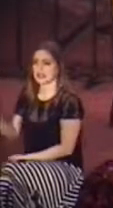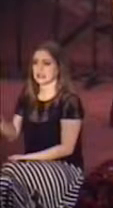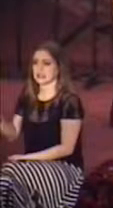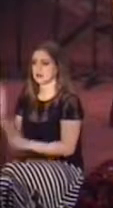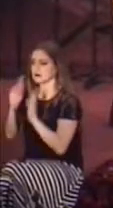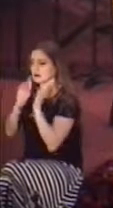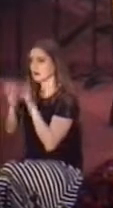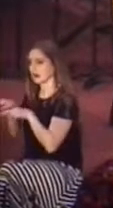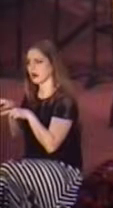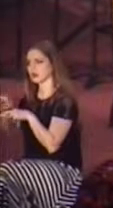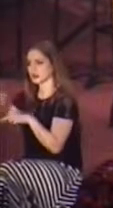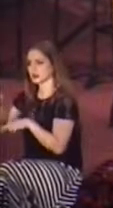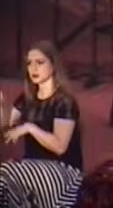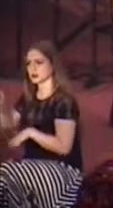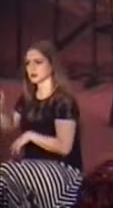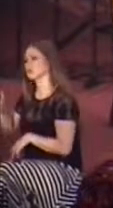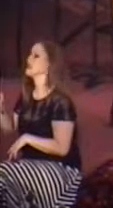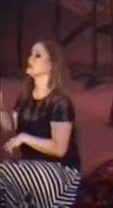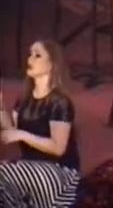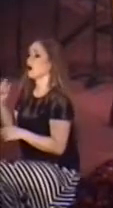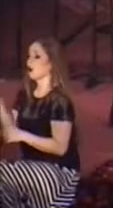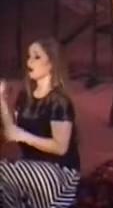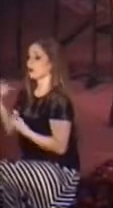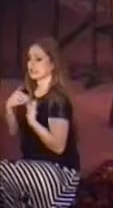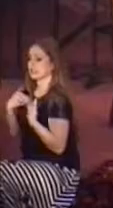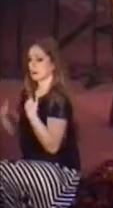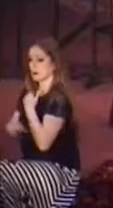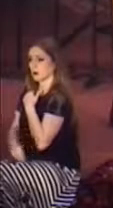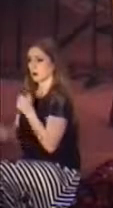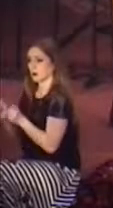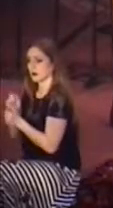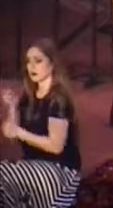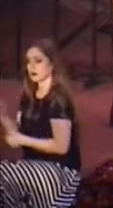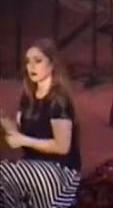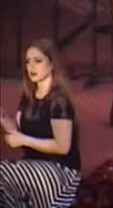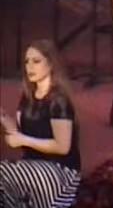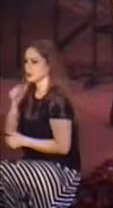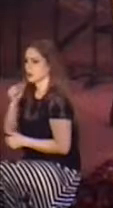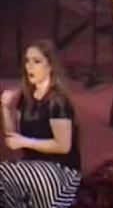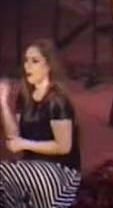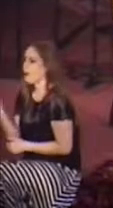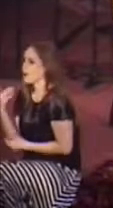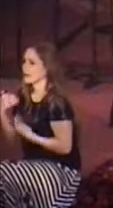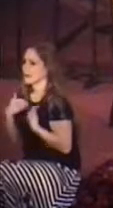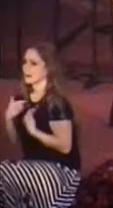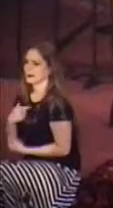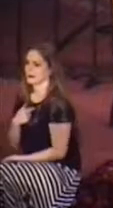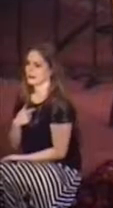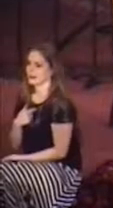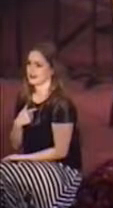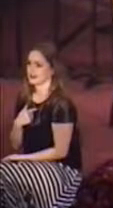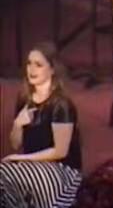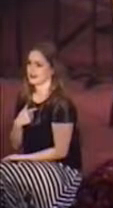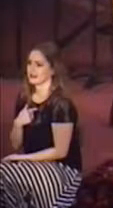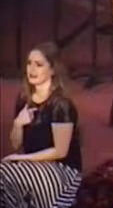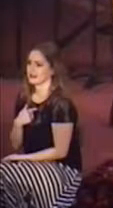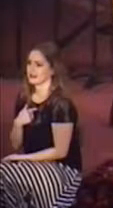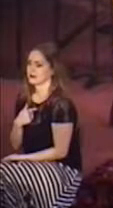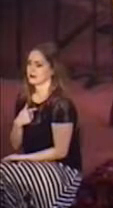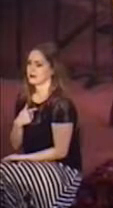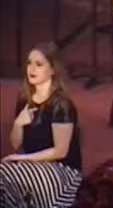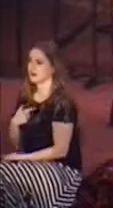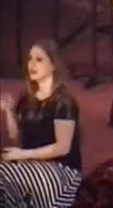Judas said, "For you always have the poor with you, but you do not always have me." See, there was a principle there, that you